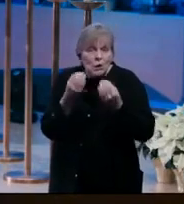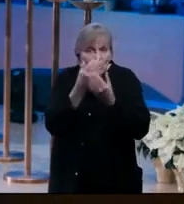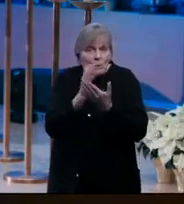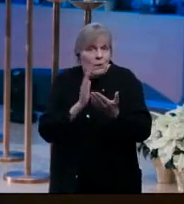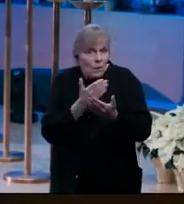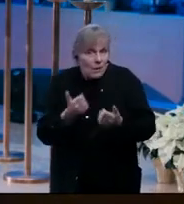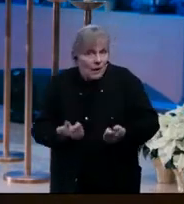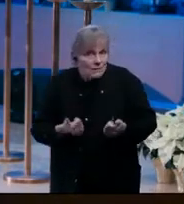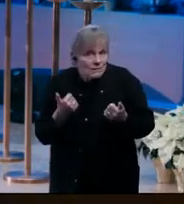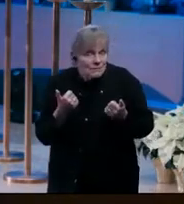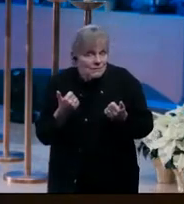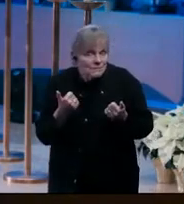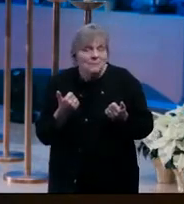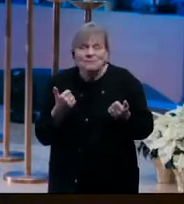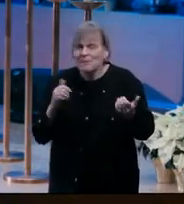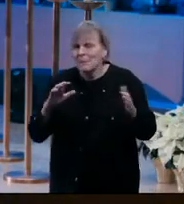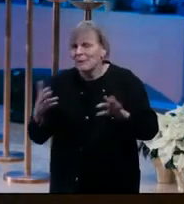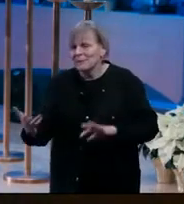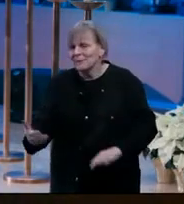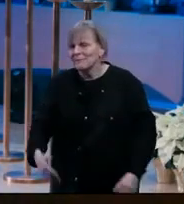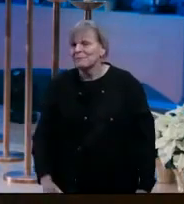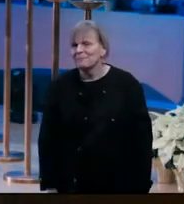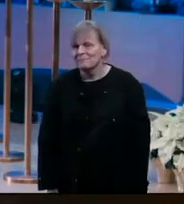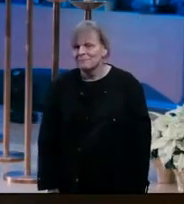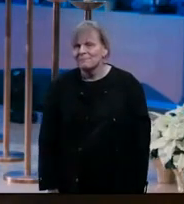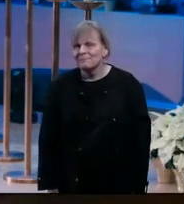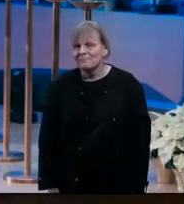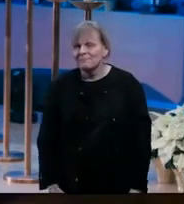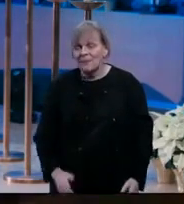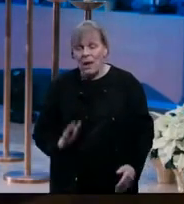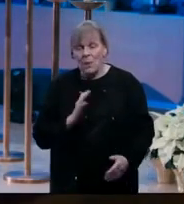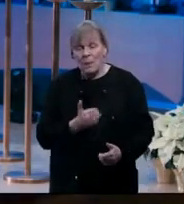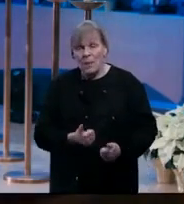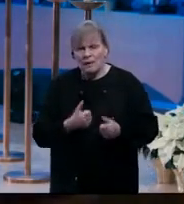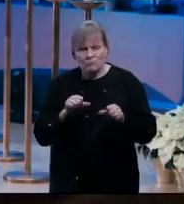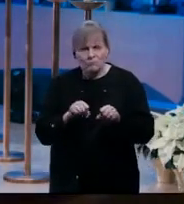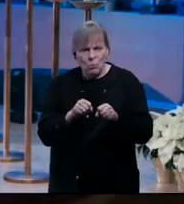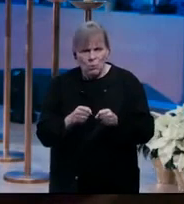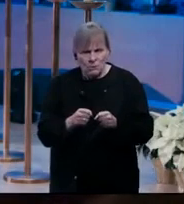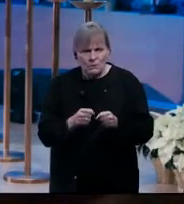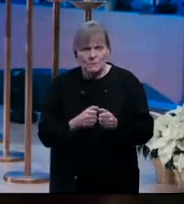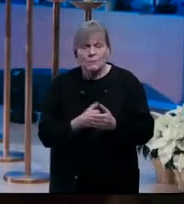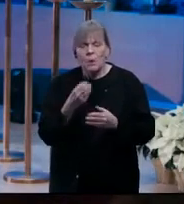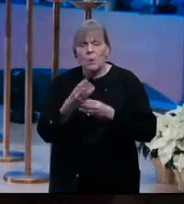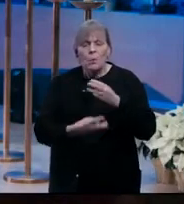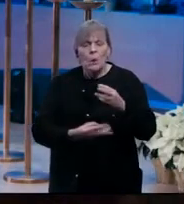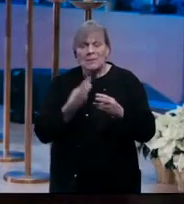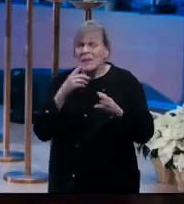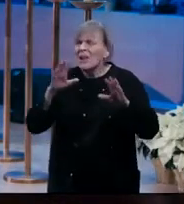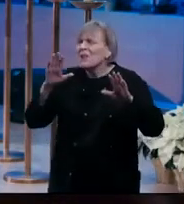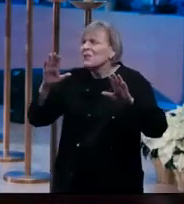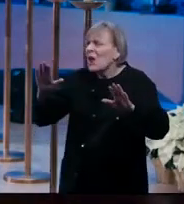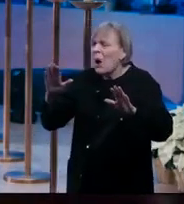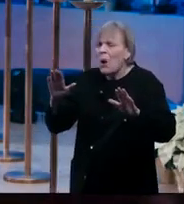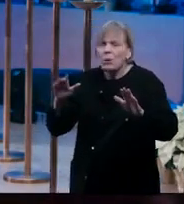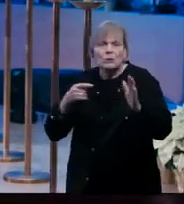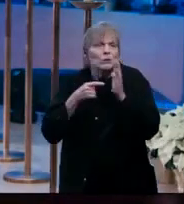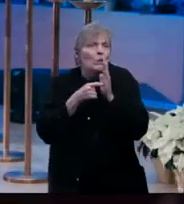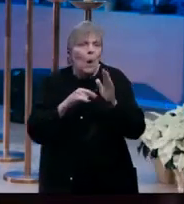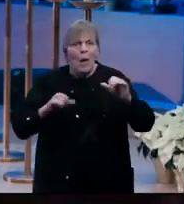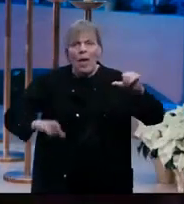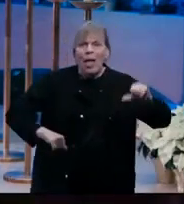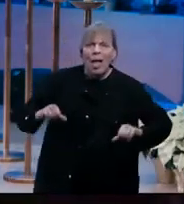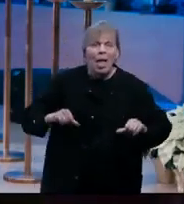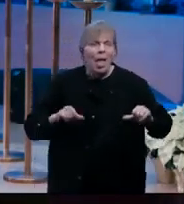our lives, they're messy. They're broken. And where the world says, no, it should be all about show